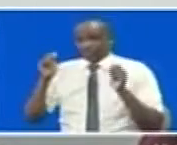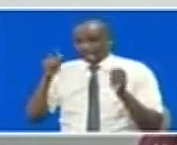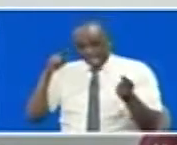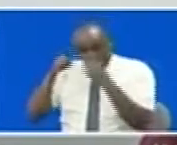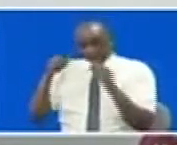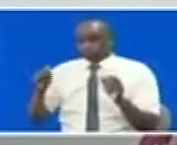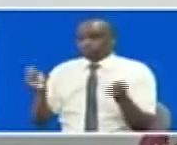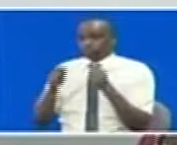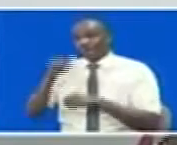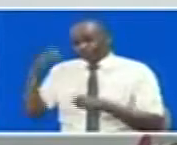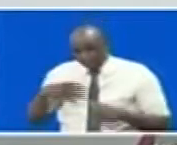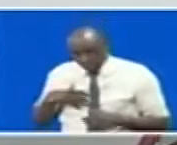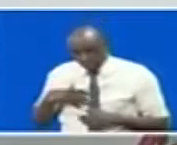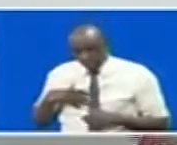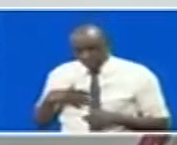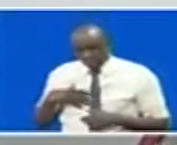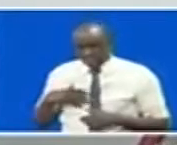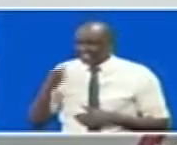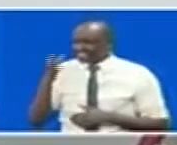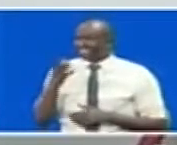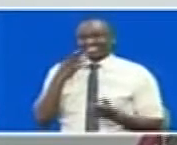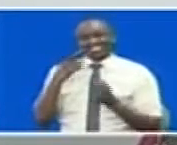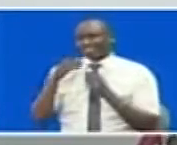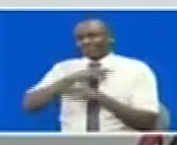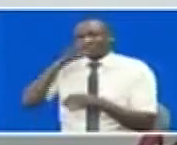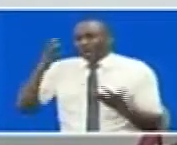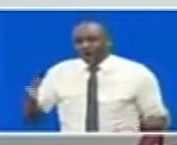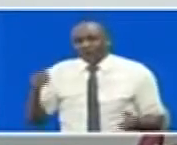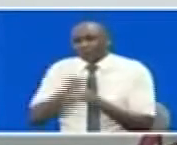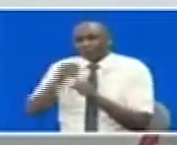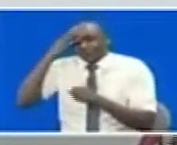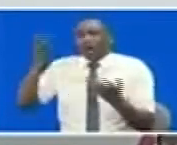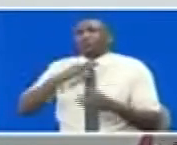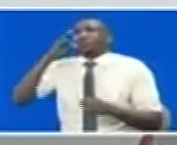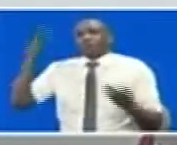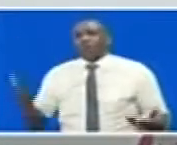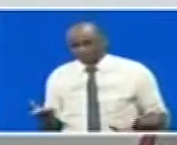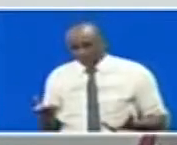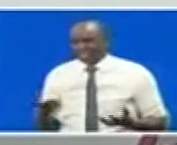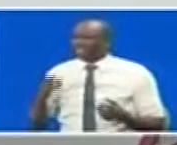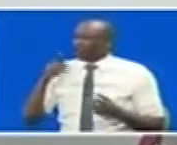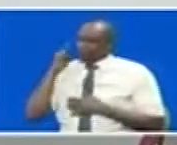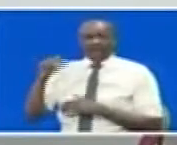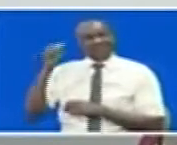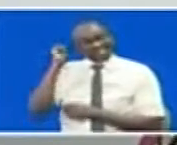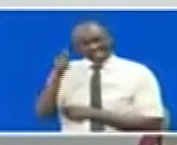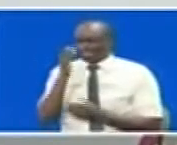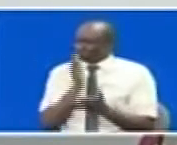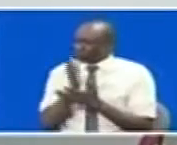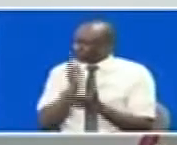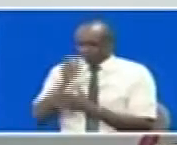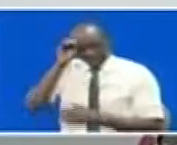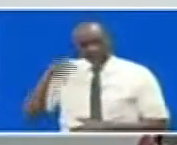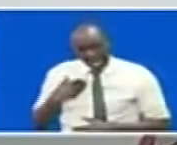of harming others, and it is... These are spiritual things. Where do you pin somebody down? Right. So there are some laws in Kenya that were drafted, in my